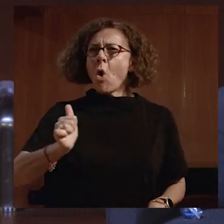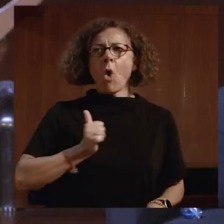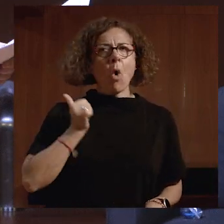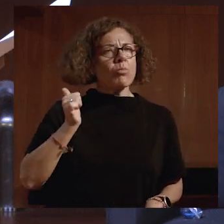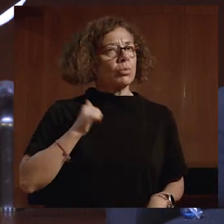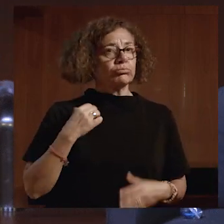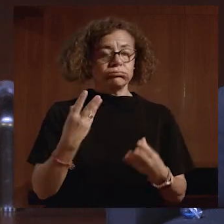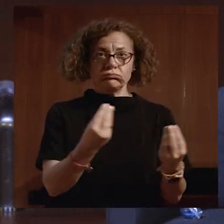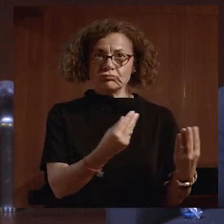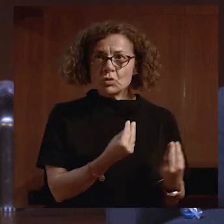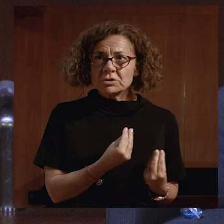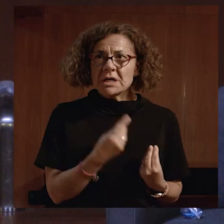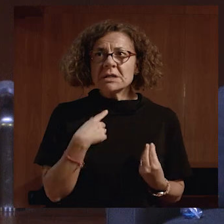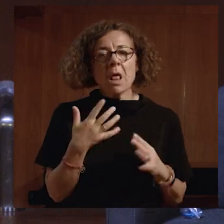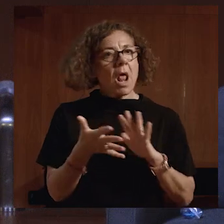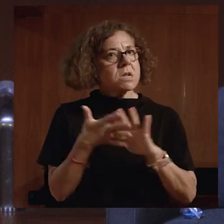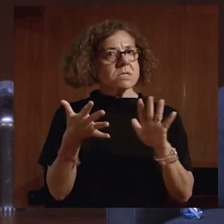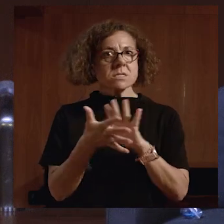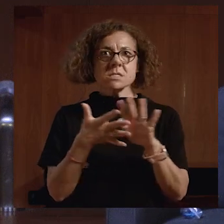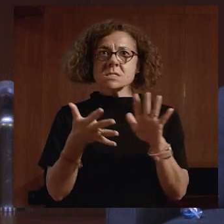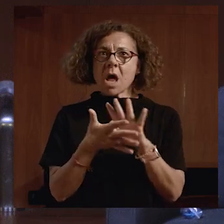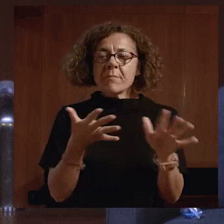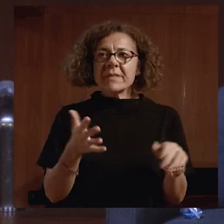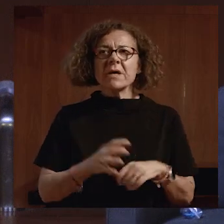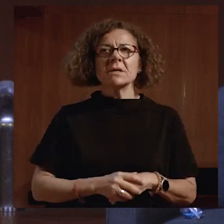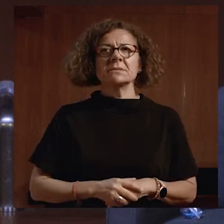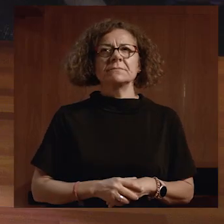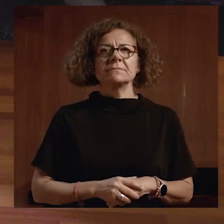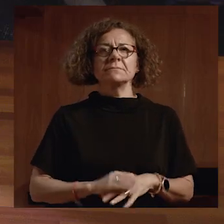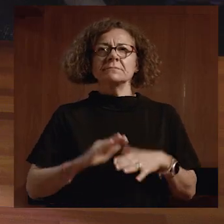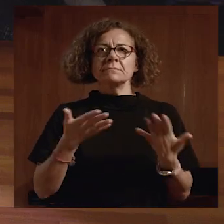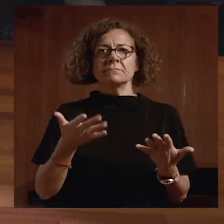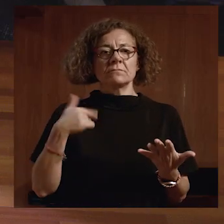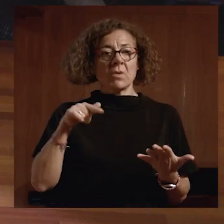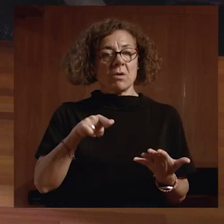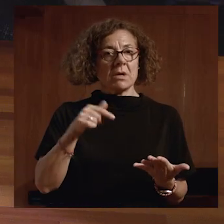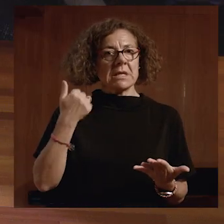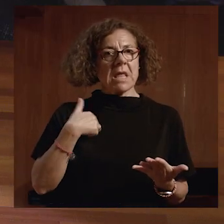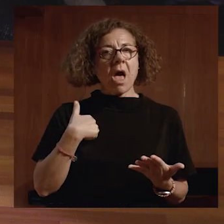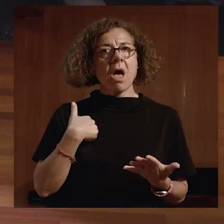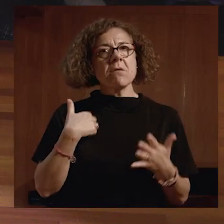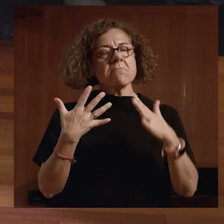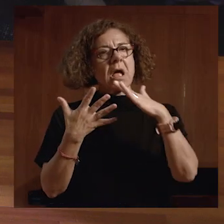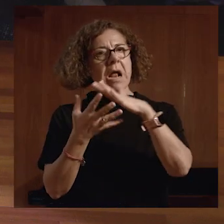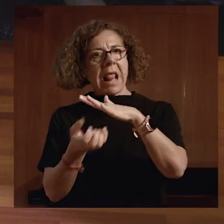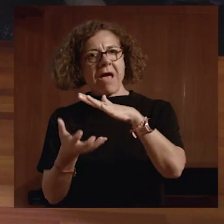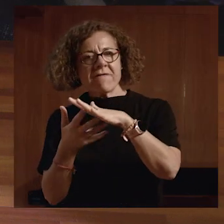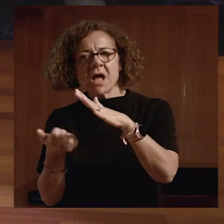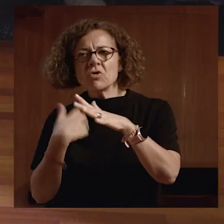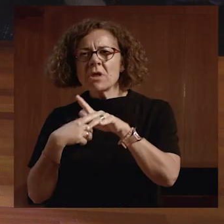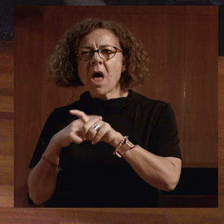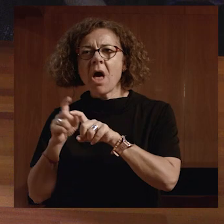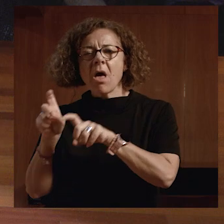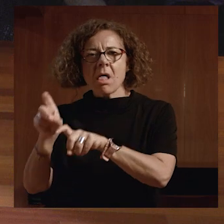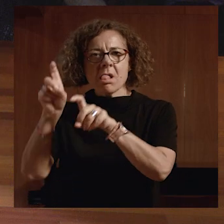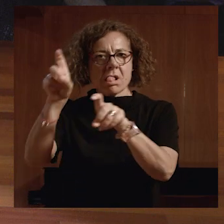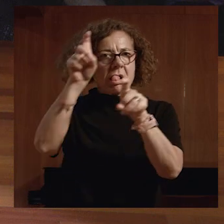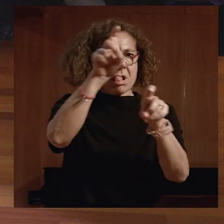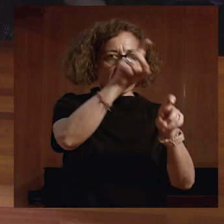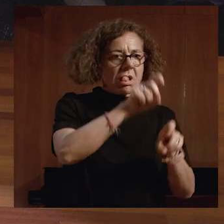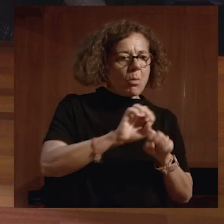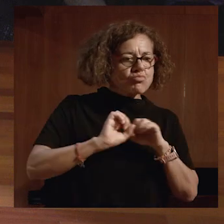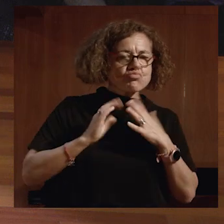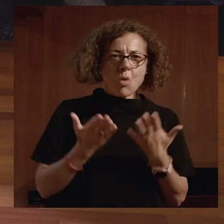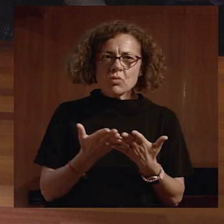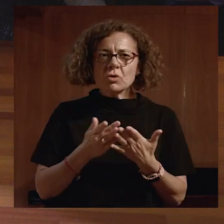quickly, we were recording, we were touring around the world, we were performing in the major concert halls and having the most incredible life. And I